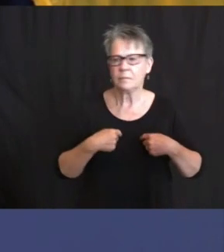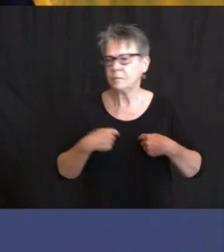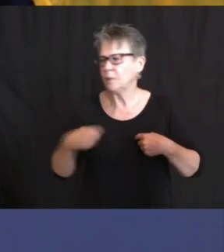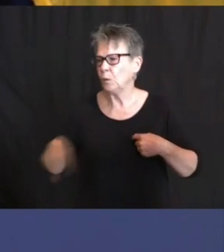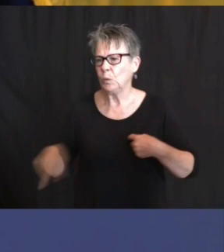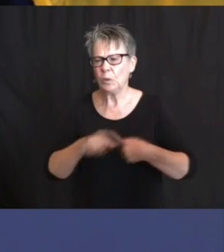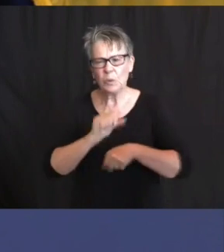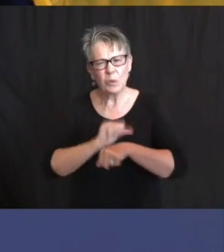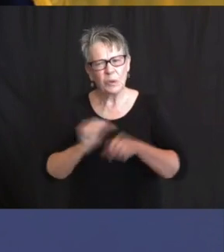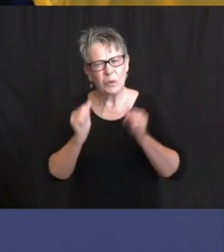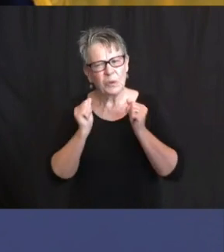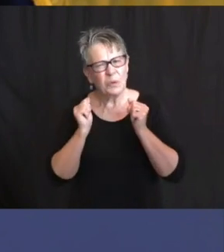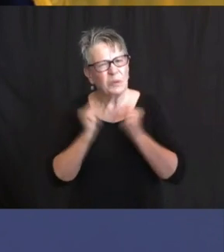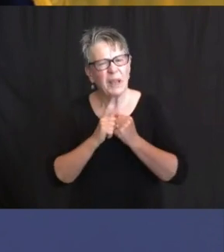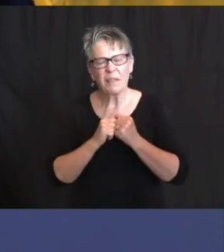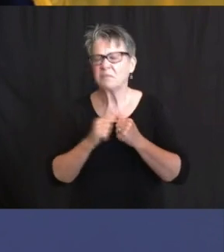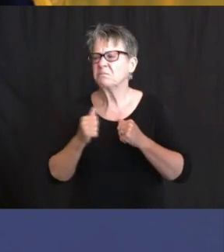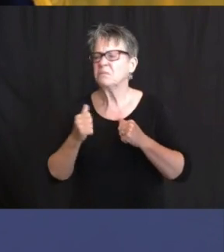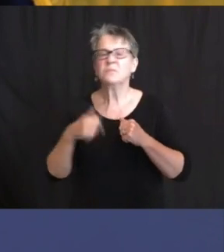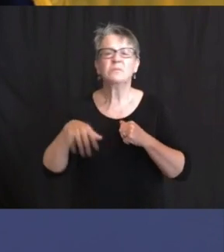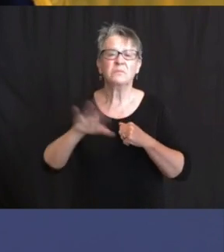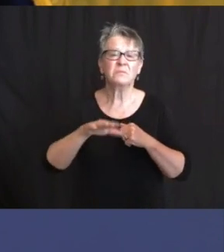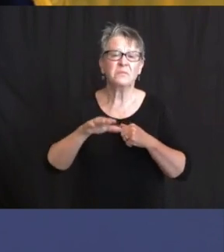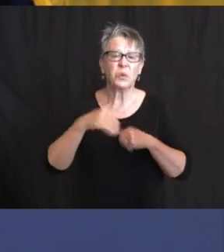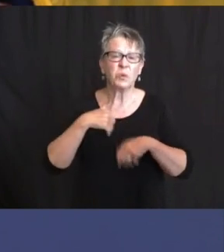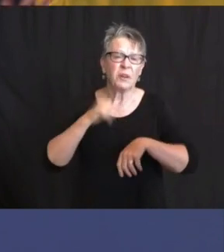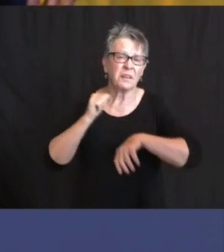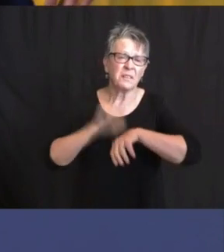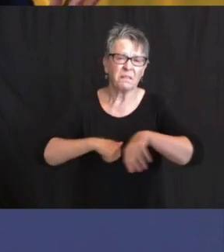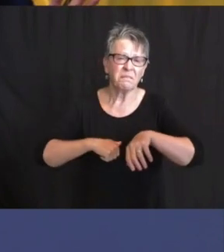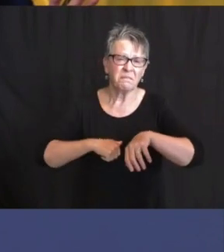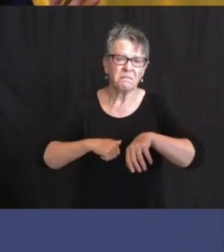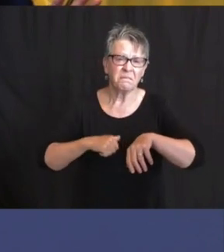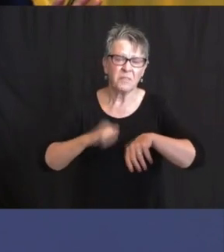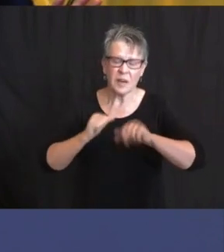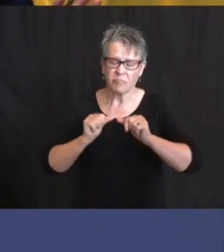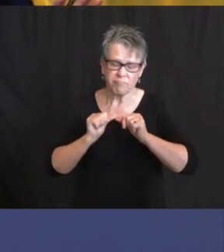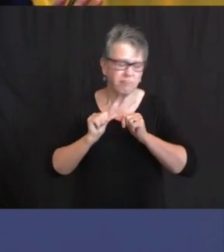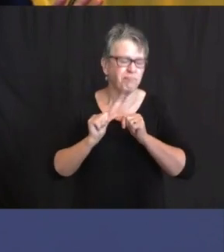you. Dante, back there. No. You don't have any?